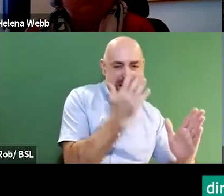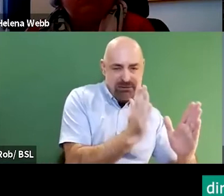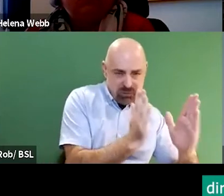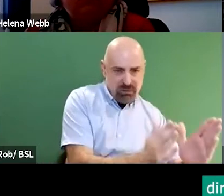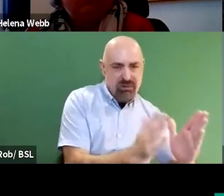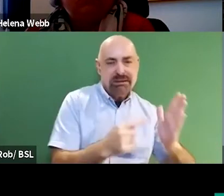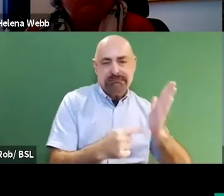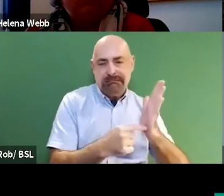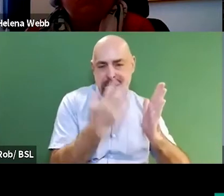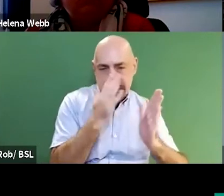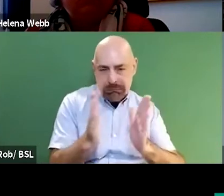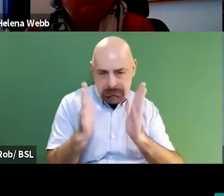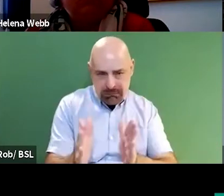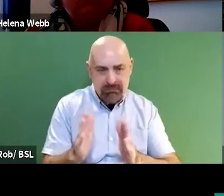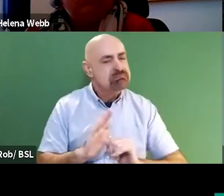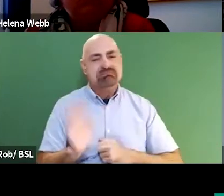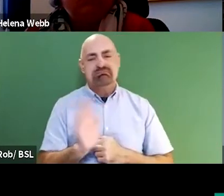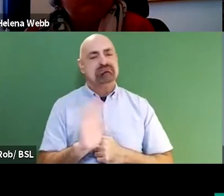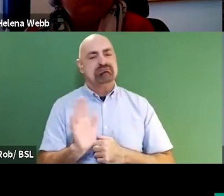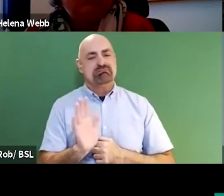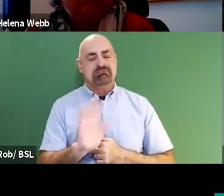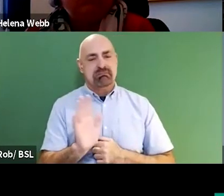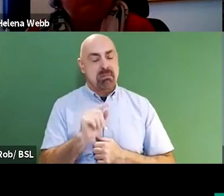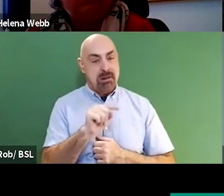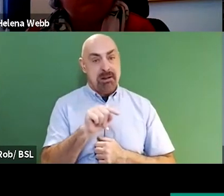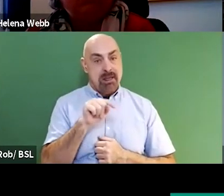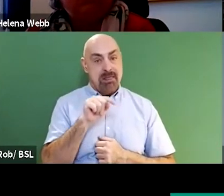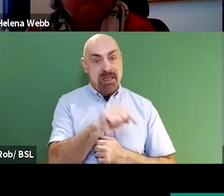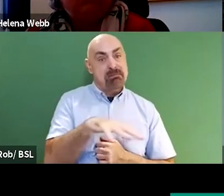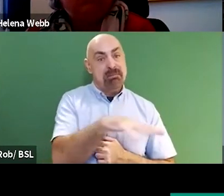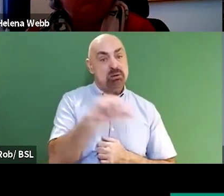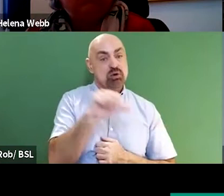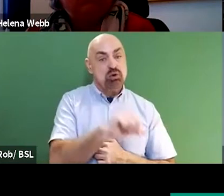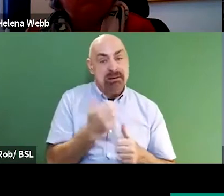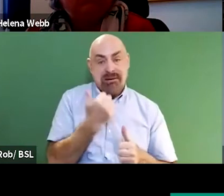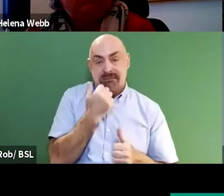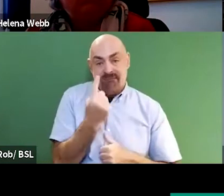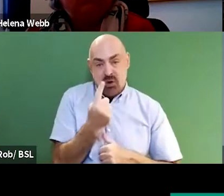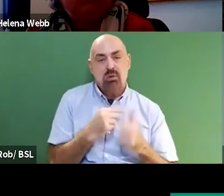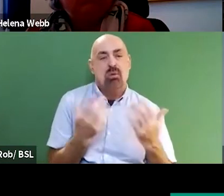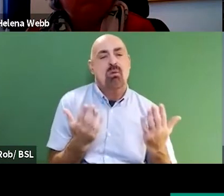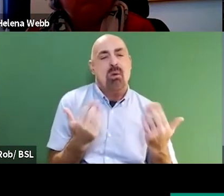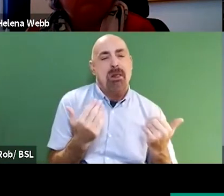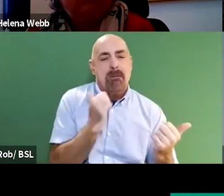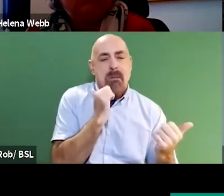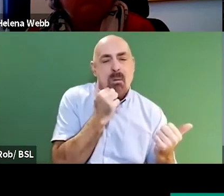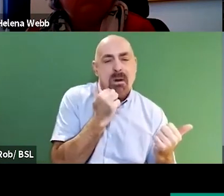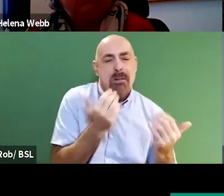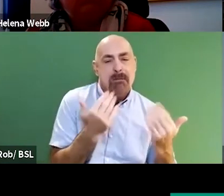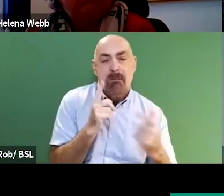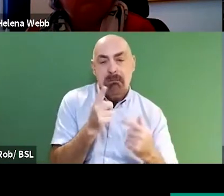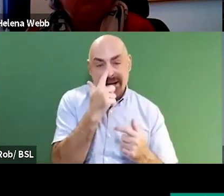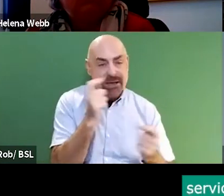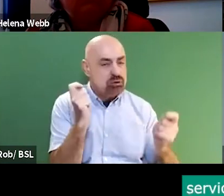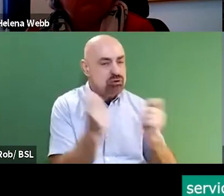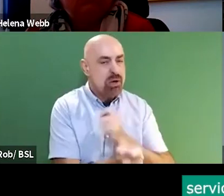or anything like that. So they were places that were really welcoming, but also could be changed and adapted to meet the